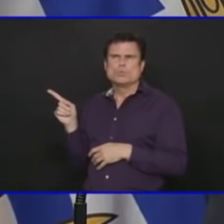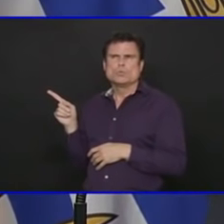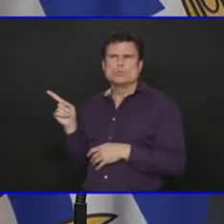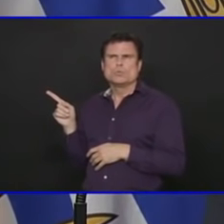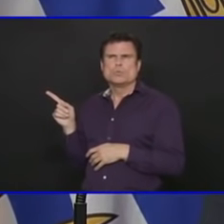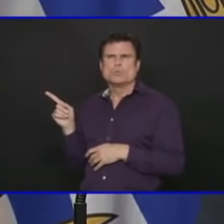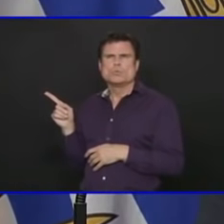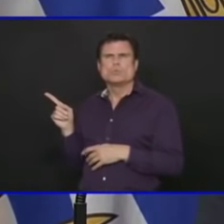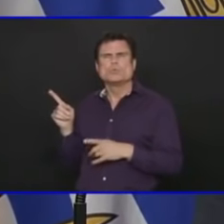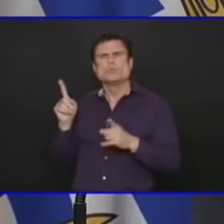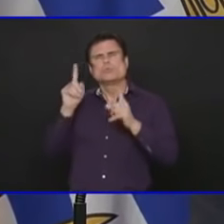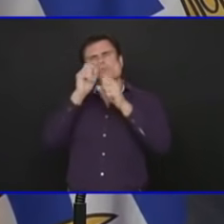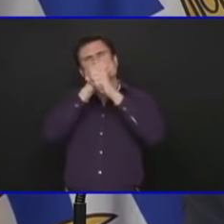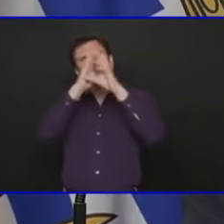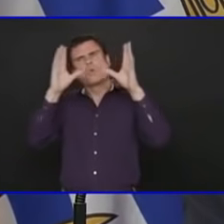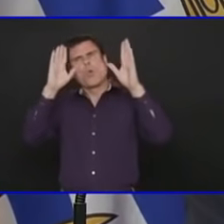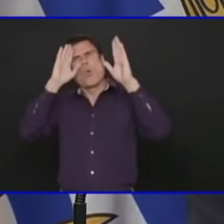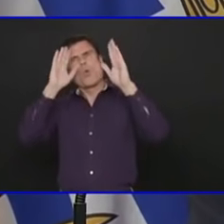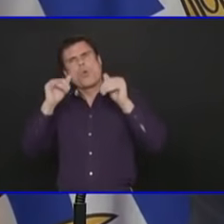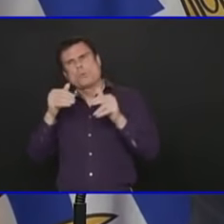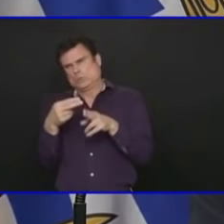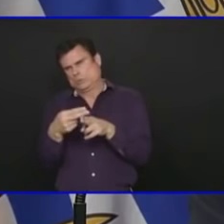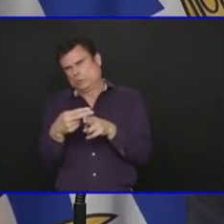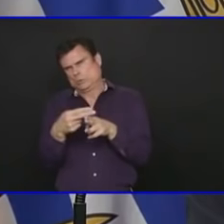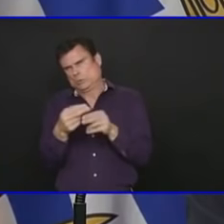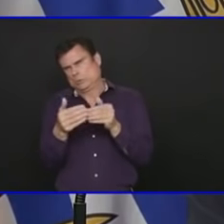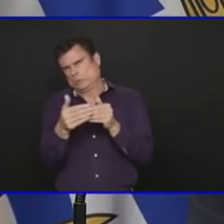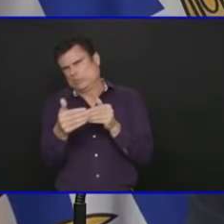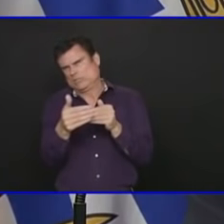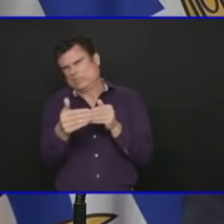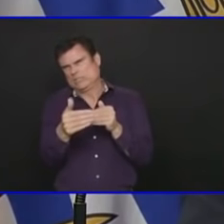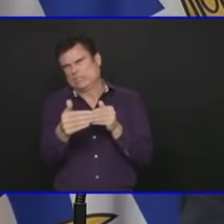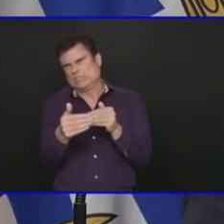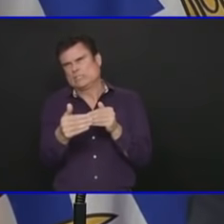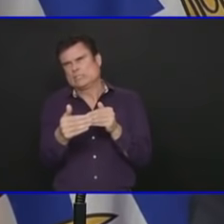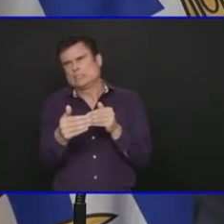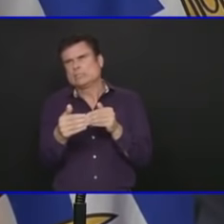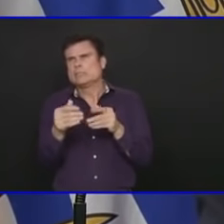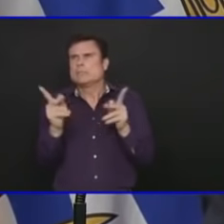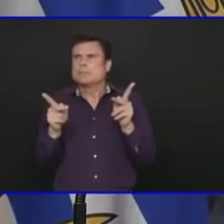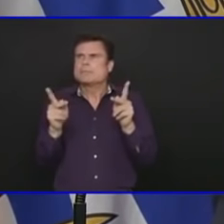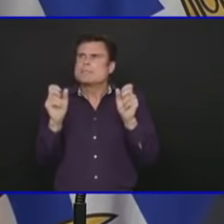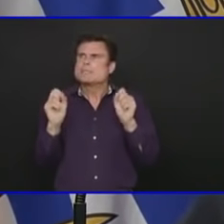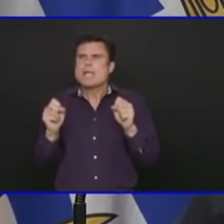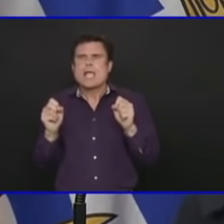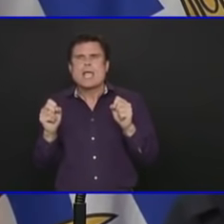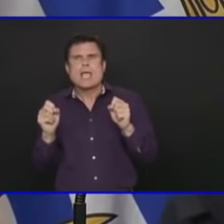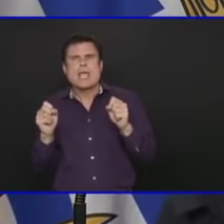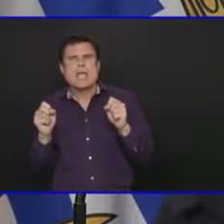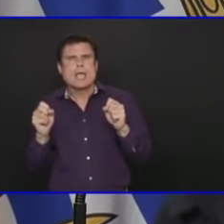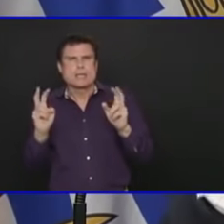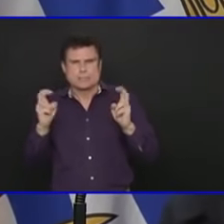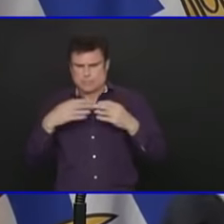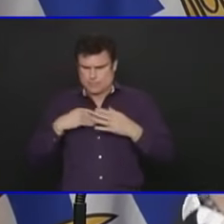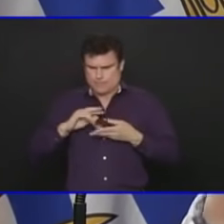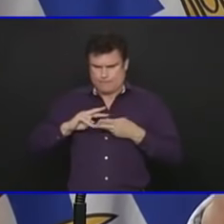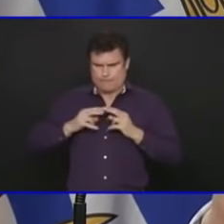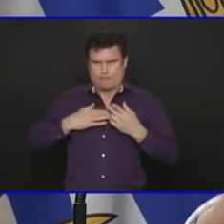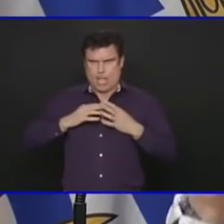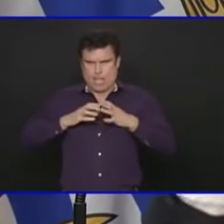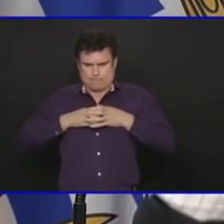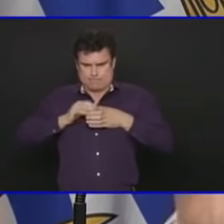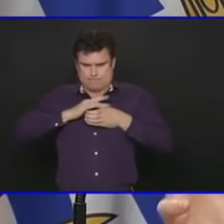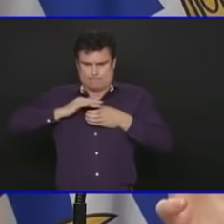doing so right now? Yeah, so in answer to the last question, no, we're not there yet. We're still hovering. We still